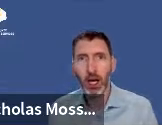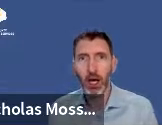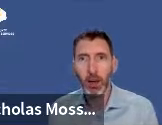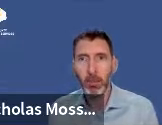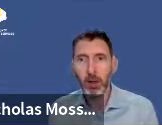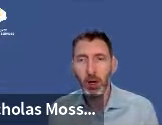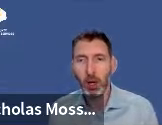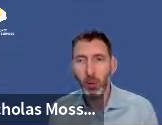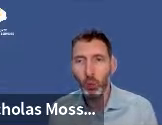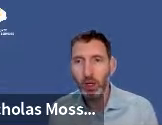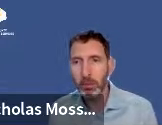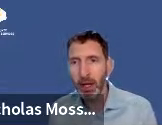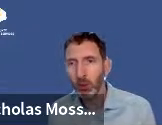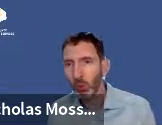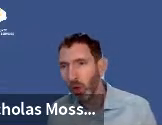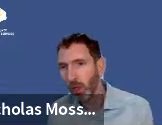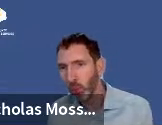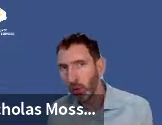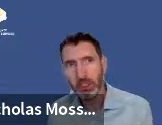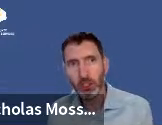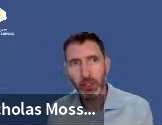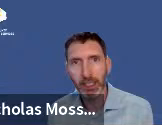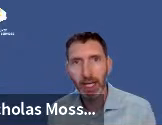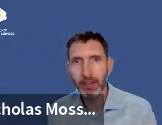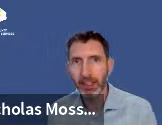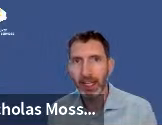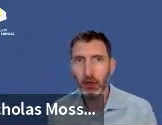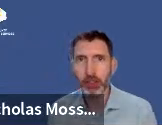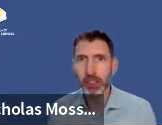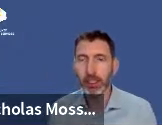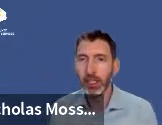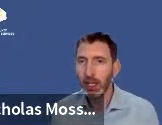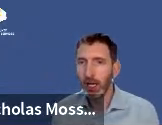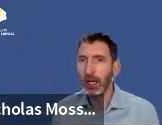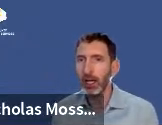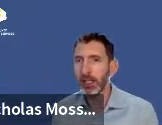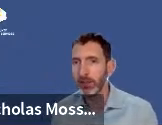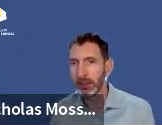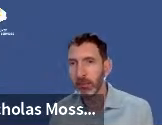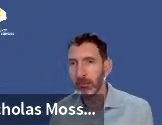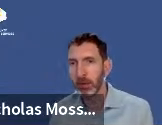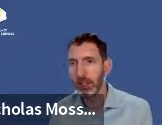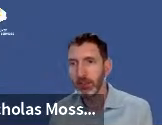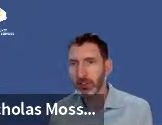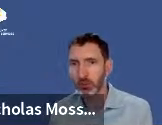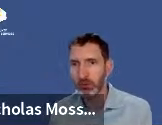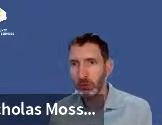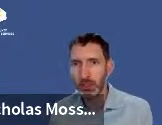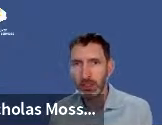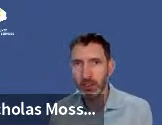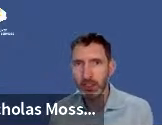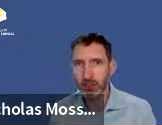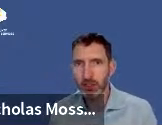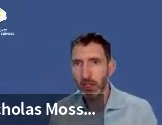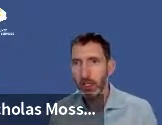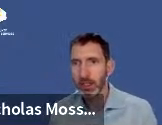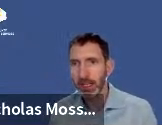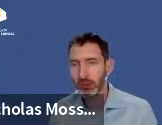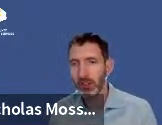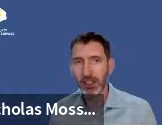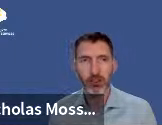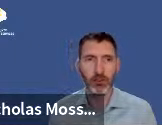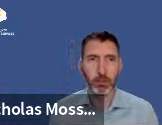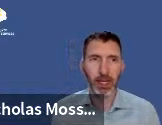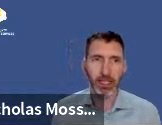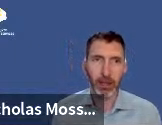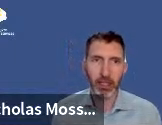now. What about what we'll be doing at the county in the coming months as we've moved into this